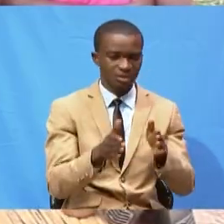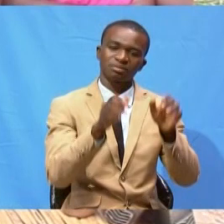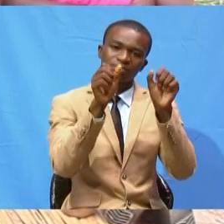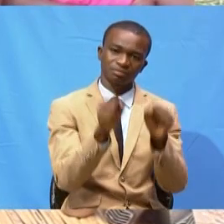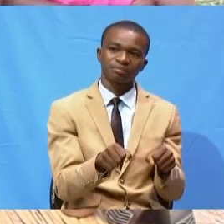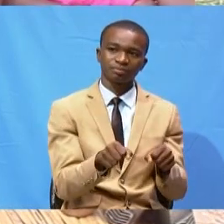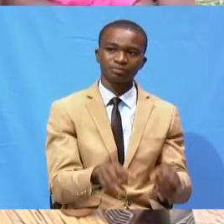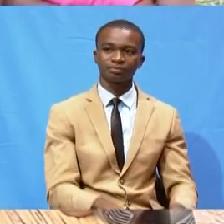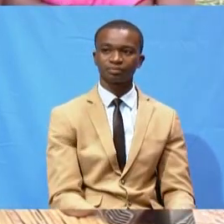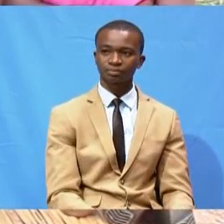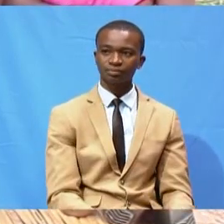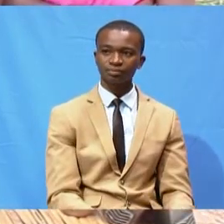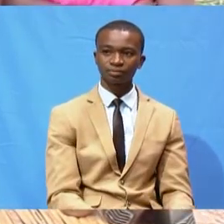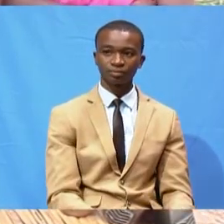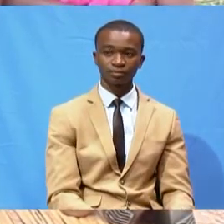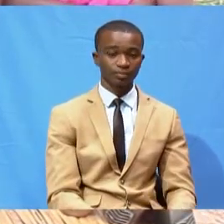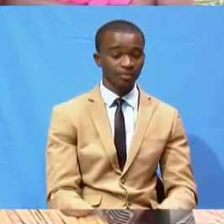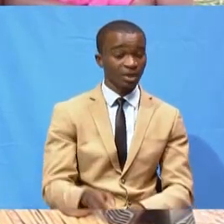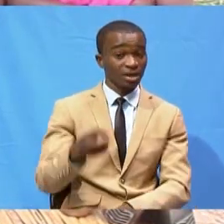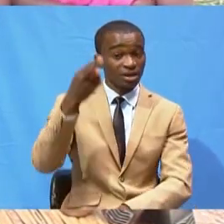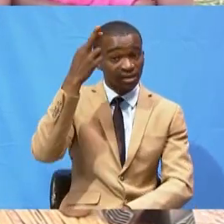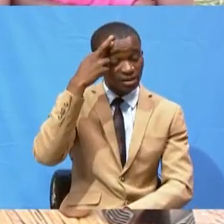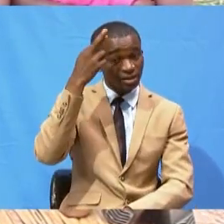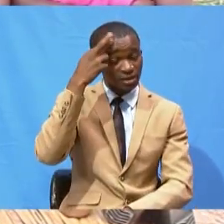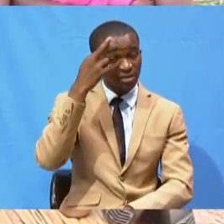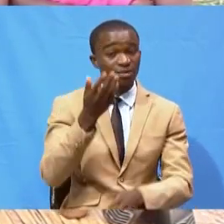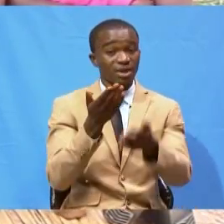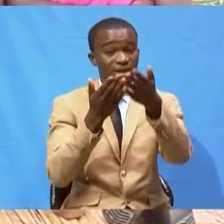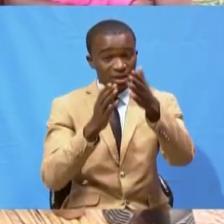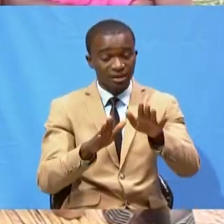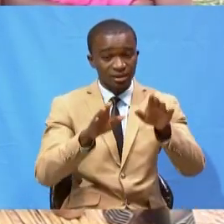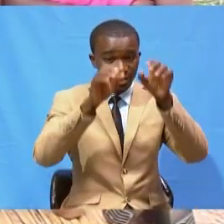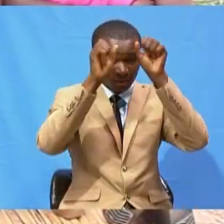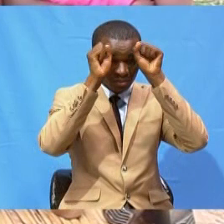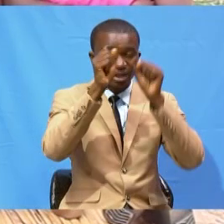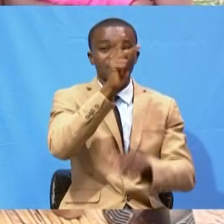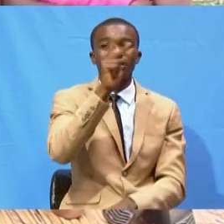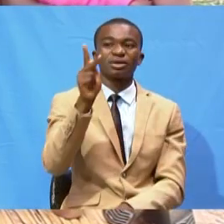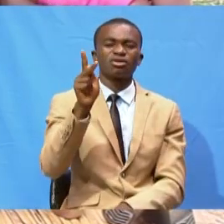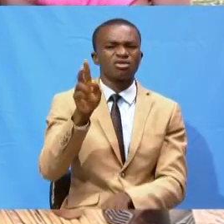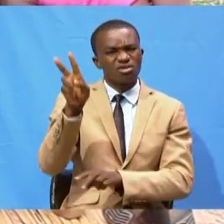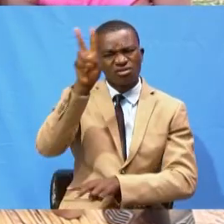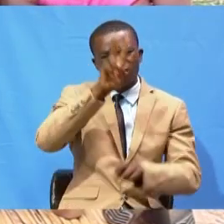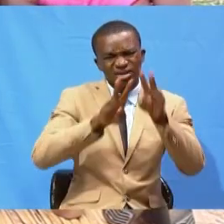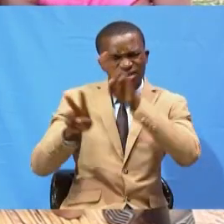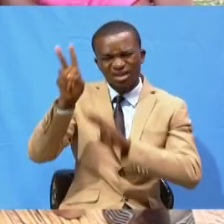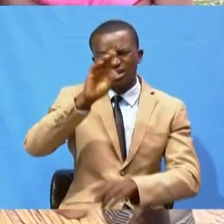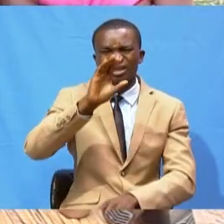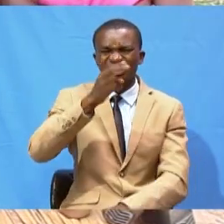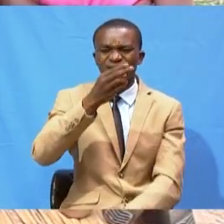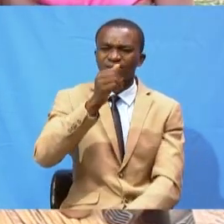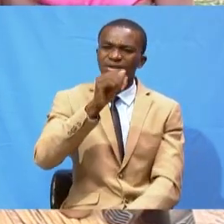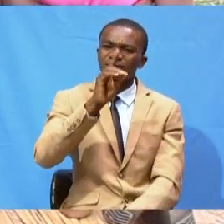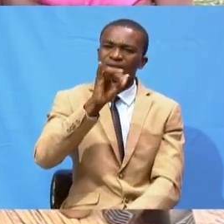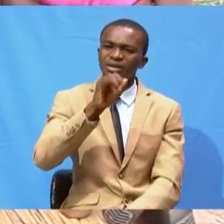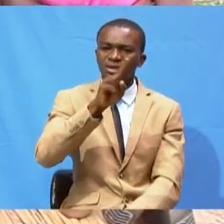As they sing and hululate, they remember the late Kenneth Kaunda, who visited Chadiza to mobilize youths to